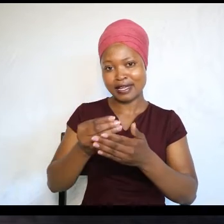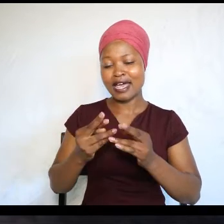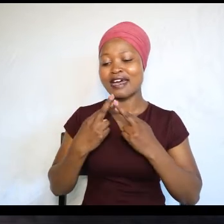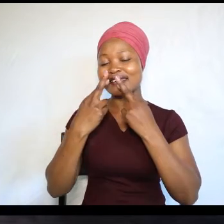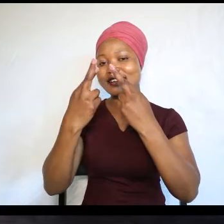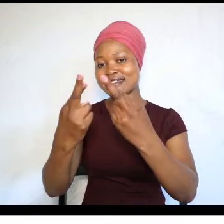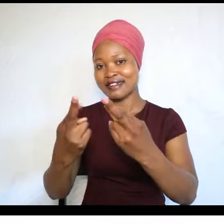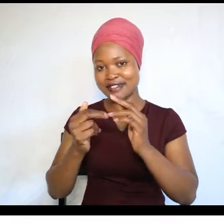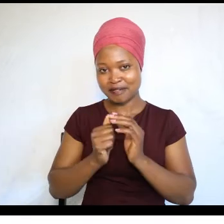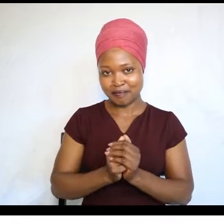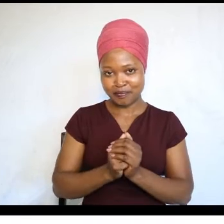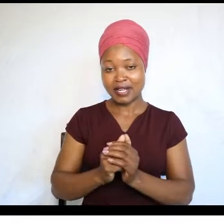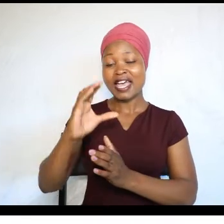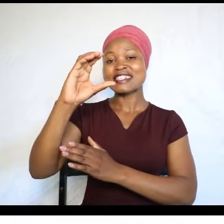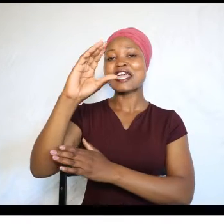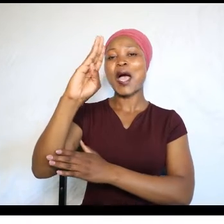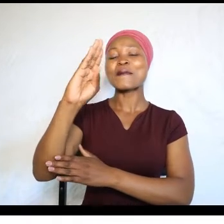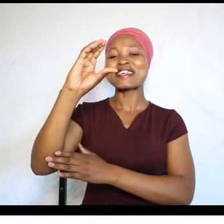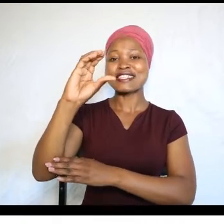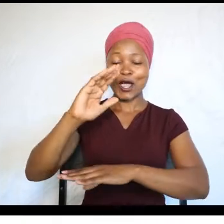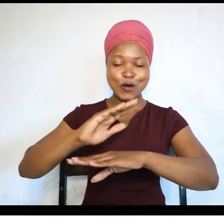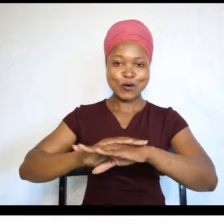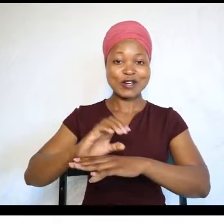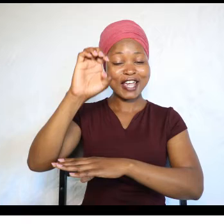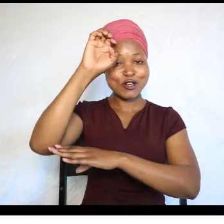outcome. A competency-based quality